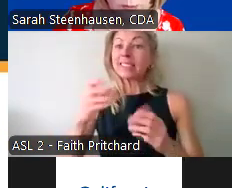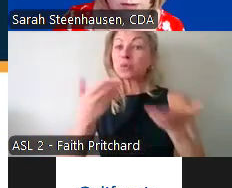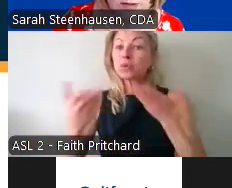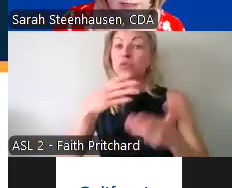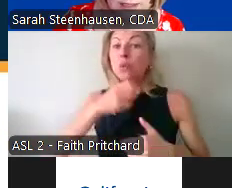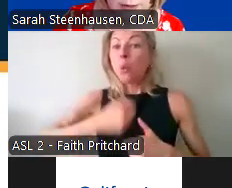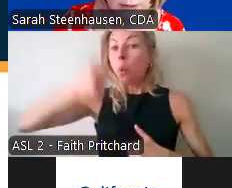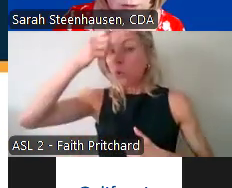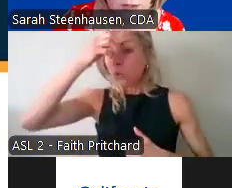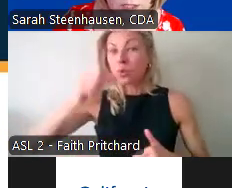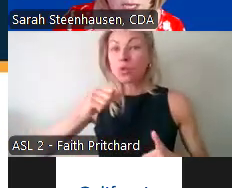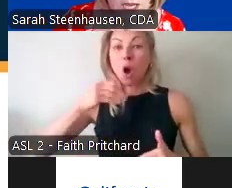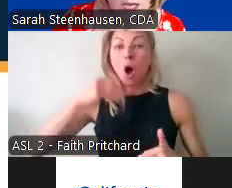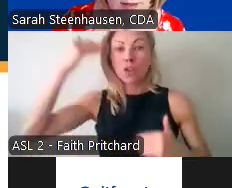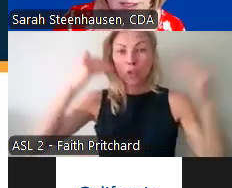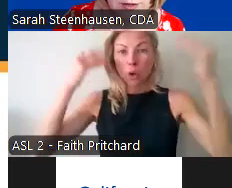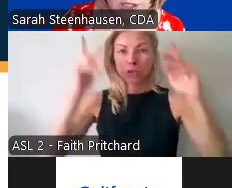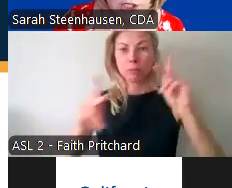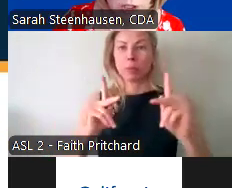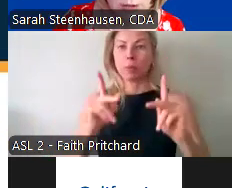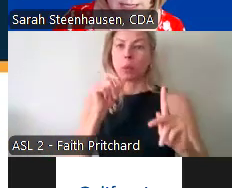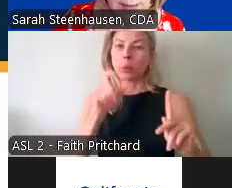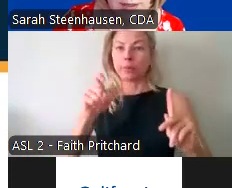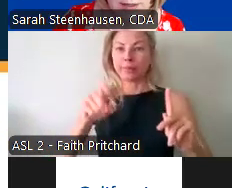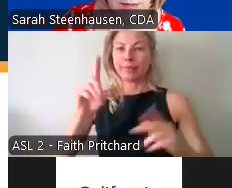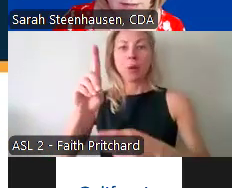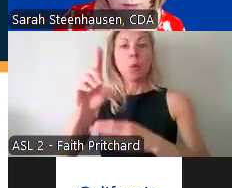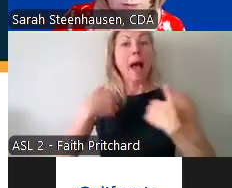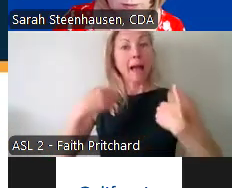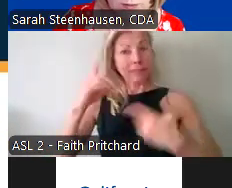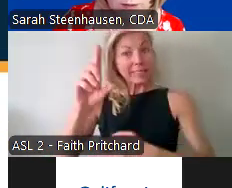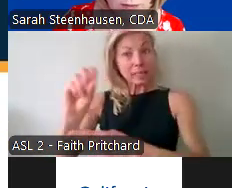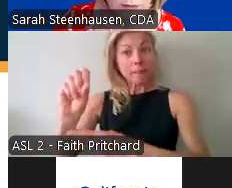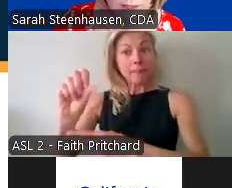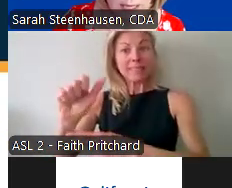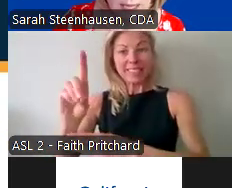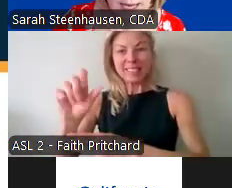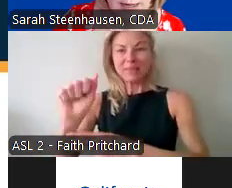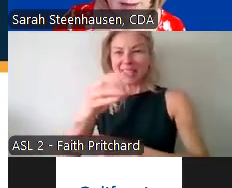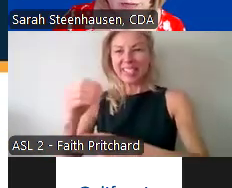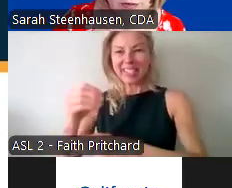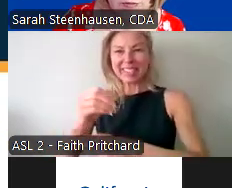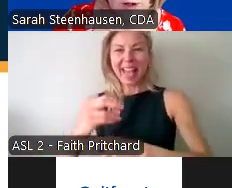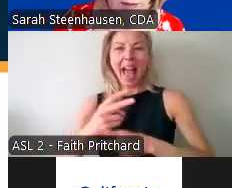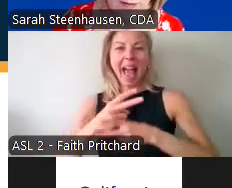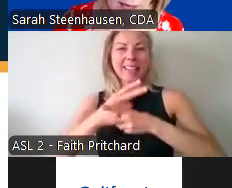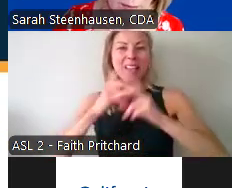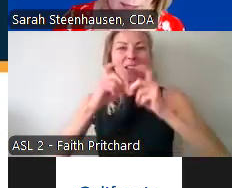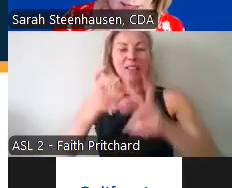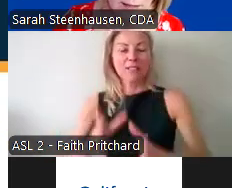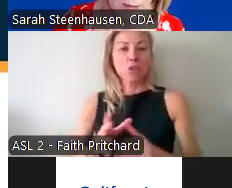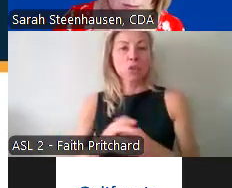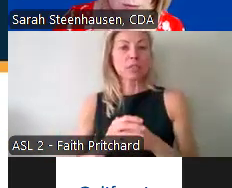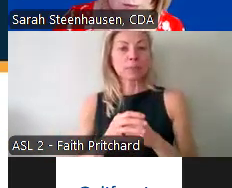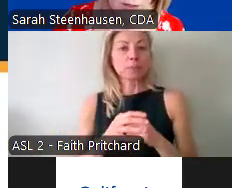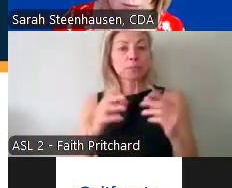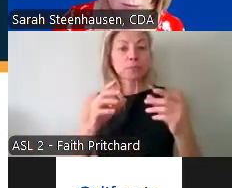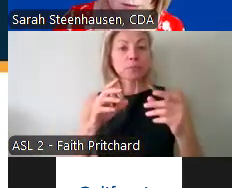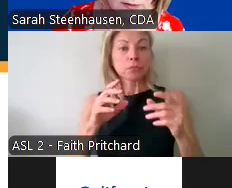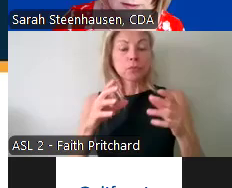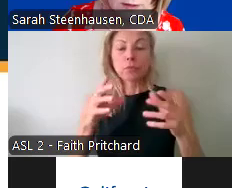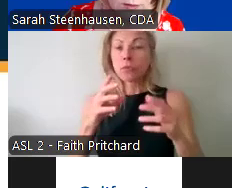with disabilities, and caregivers. Later this year, the gap analysis will be released. And after following that, by next summer,